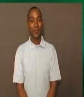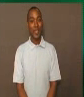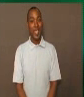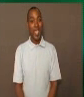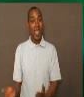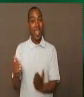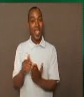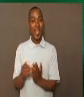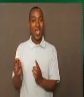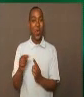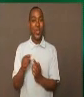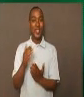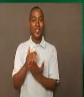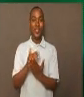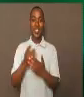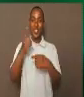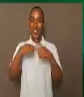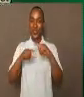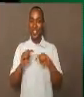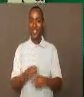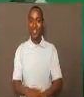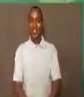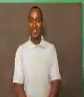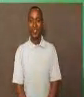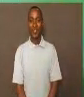Let's get back to our lesson.